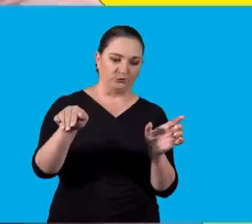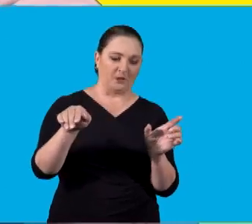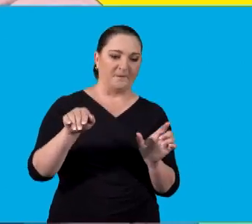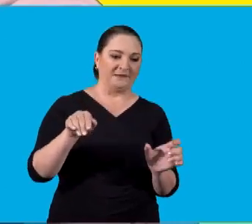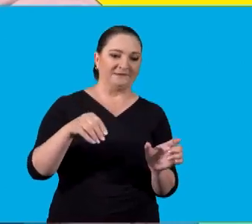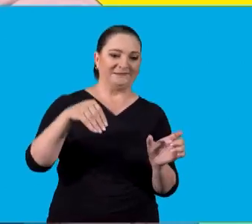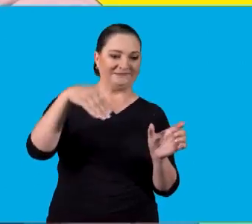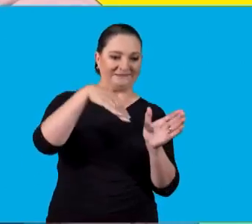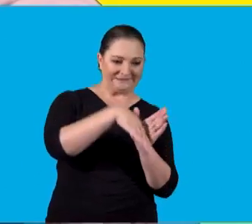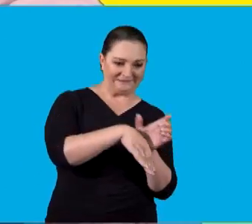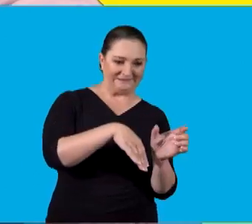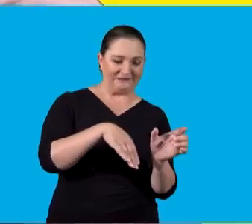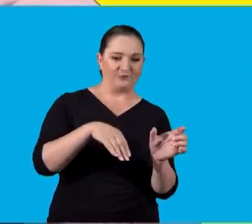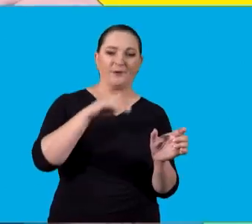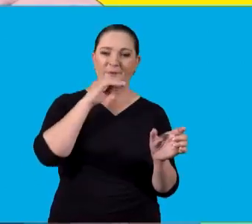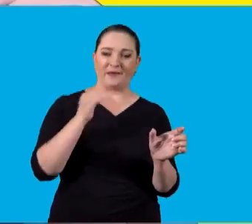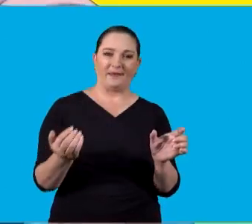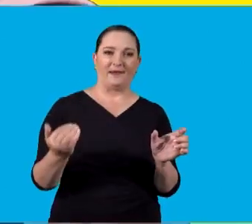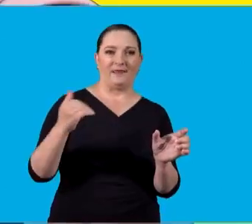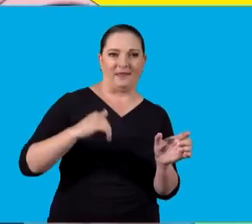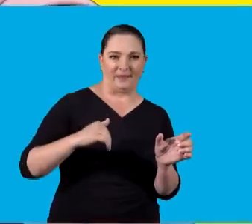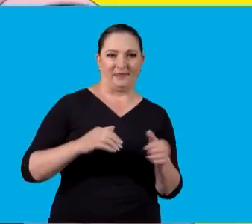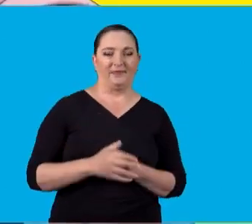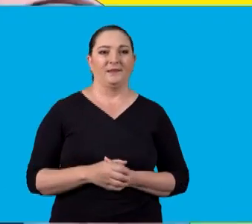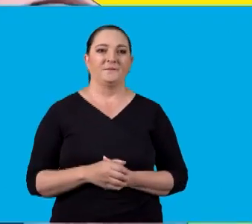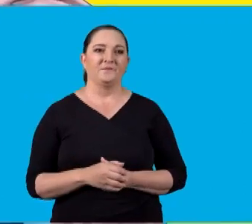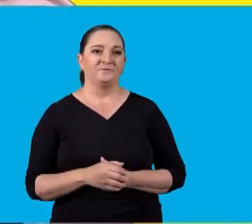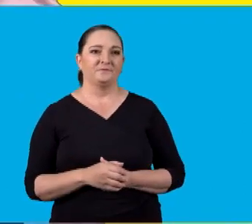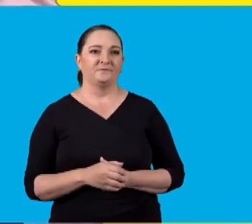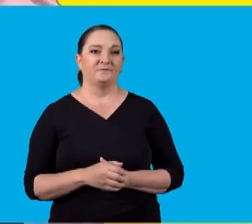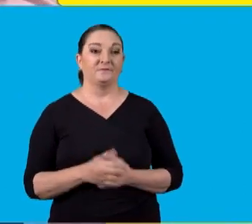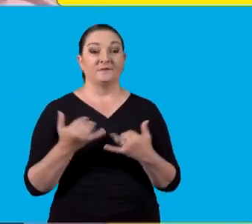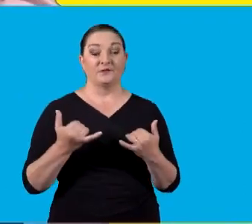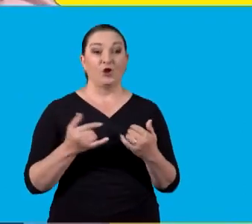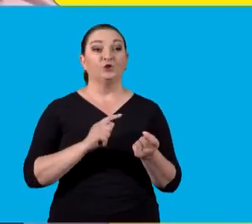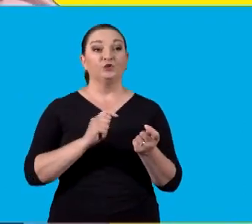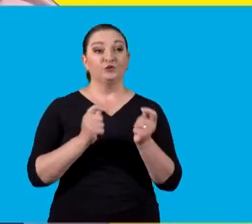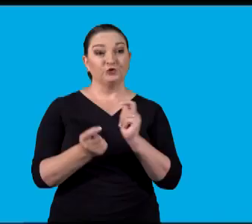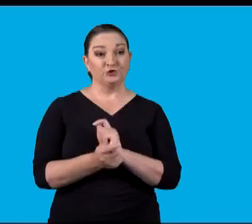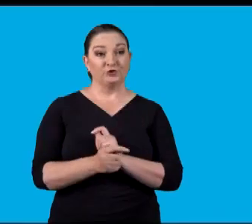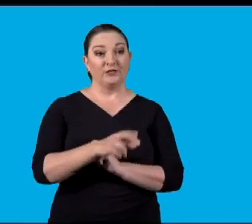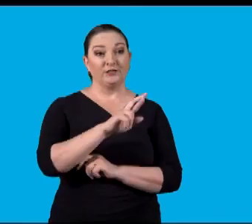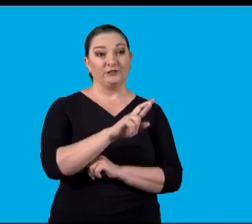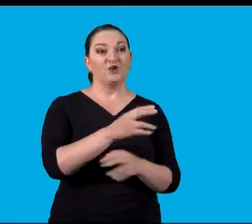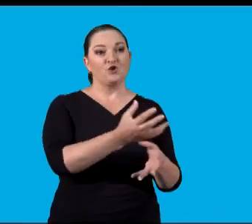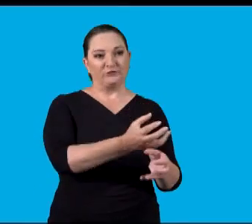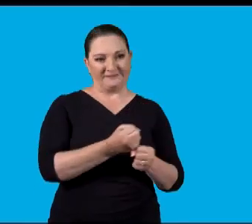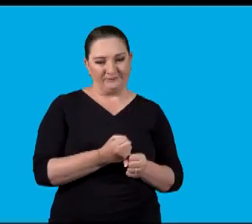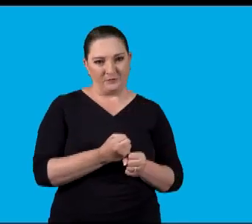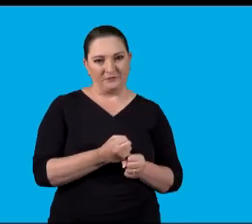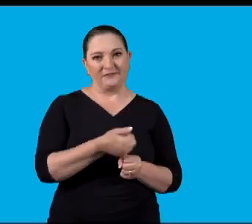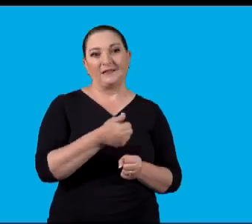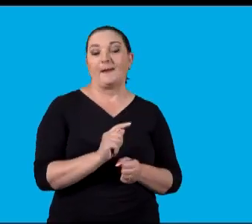A decrease in inventory is a cash inflow. Let's move on to the next parts, which is a change in receivables and then